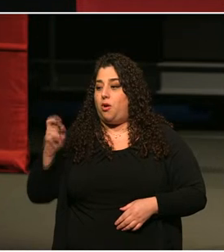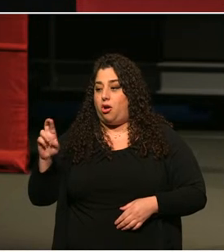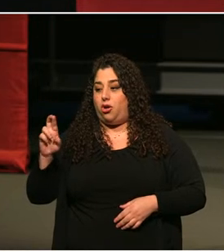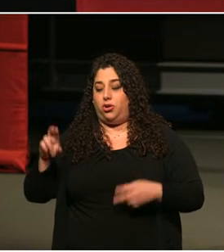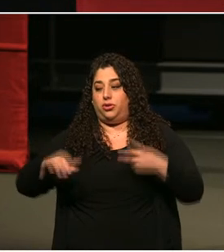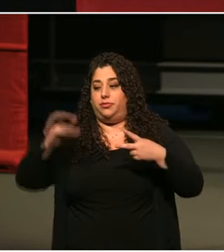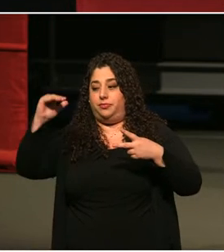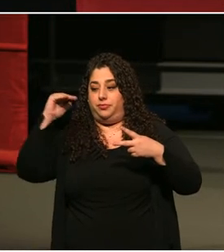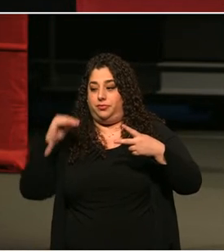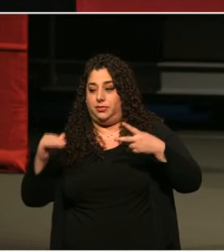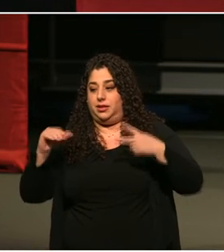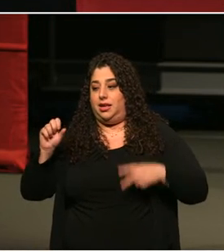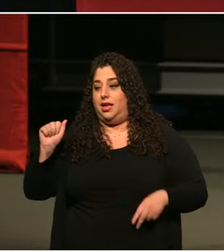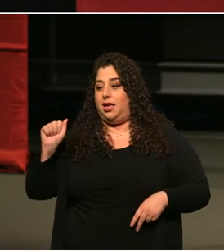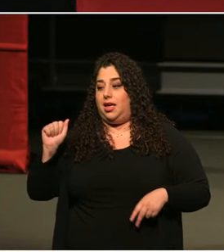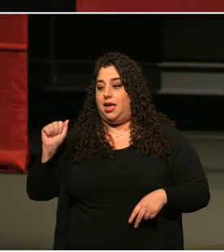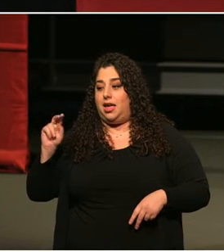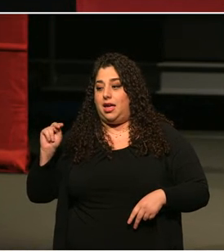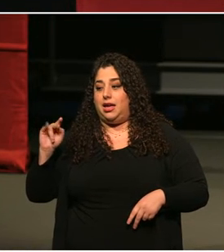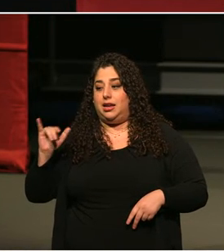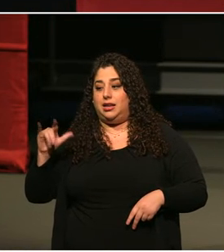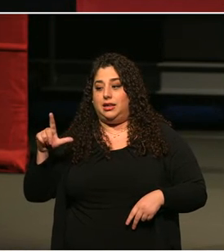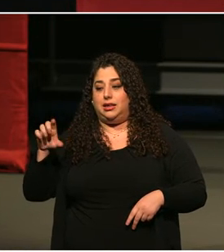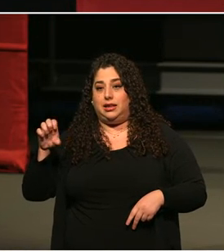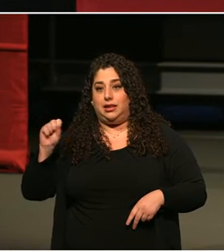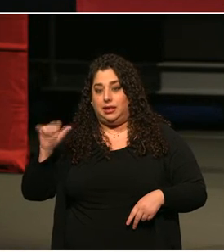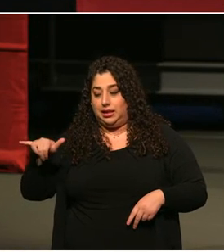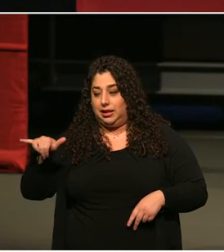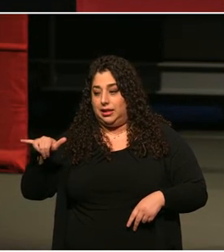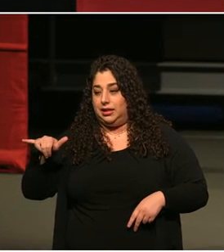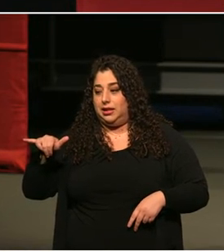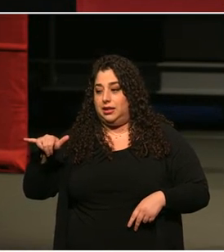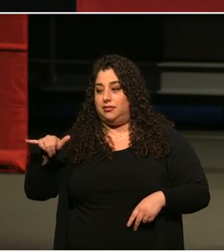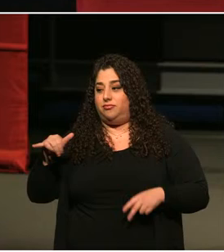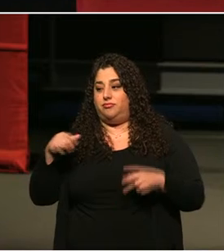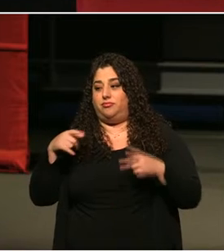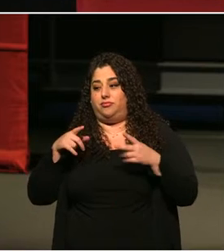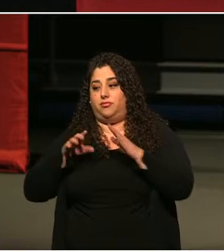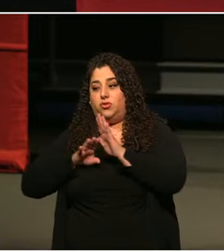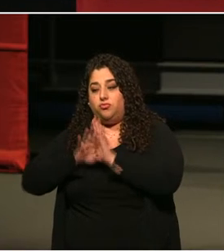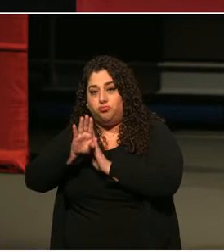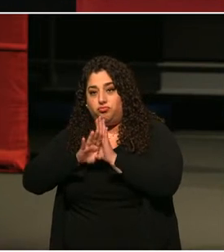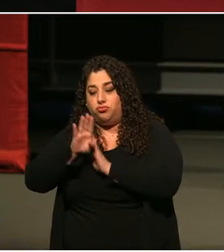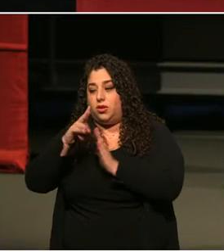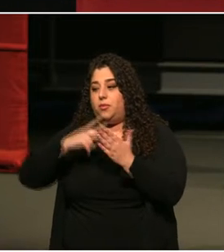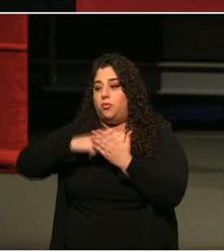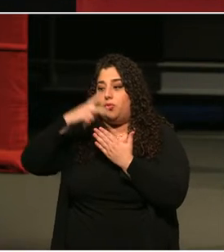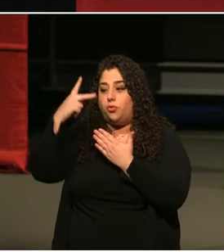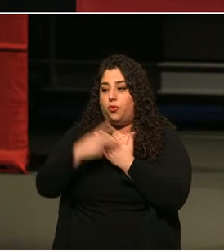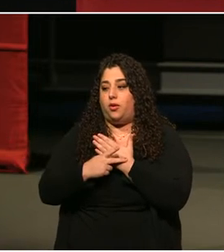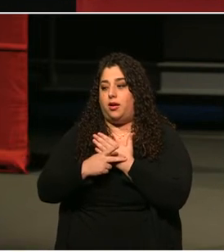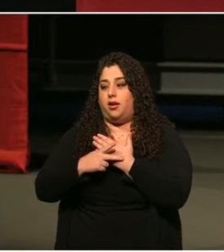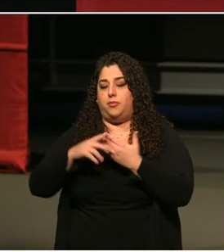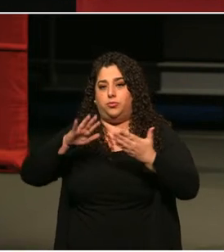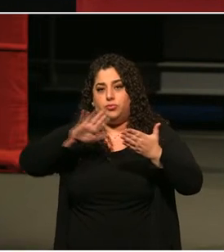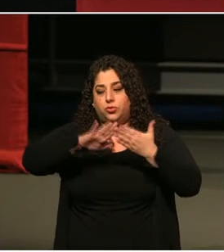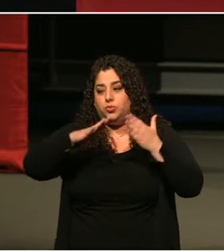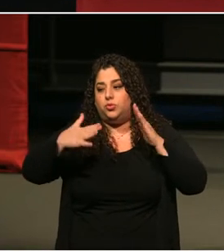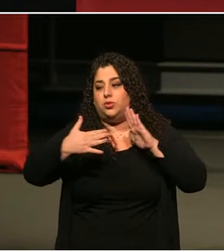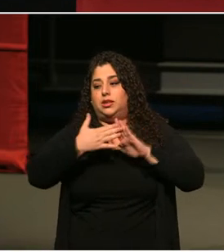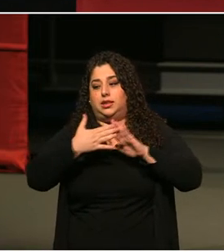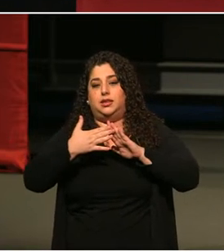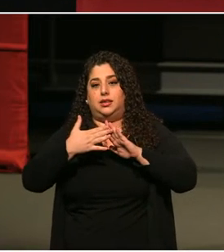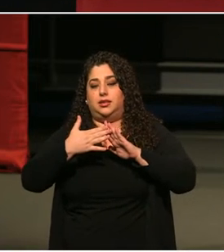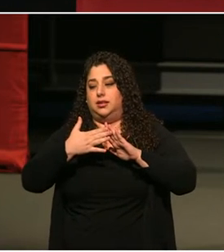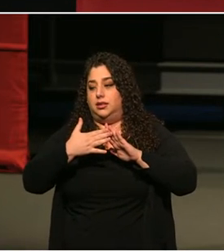collaborative, conversational, and solutions-oriented. Representation without inclusion or access is not